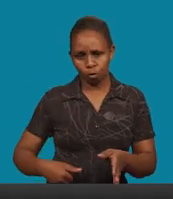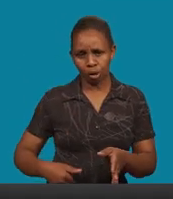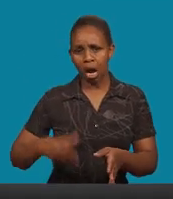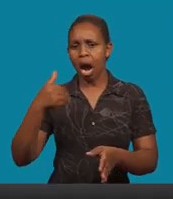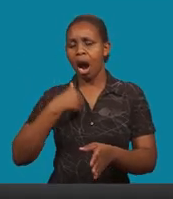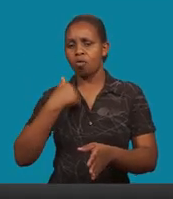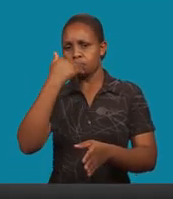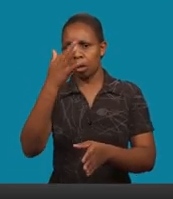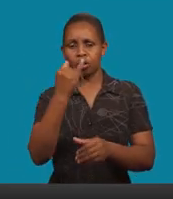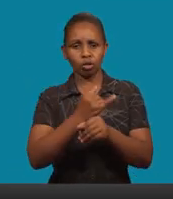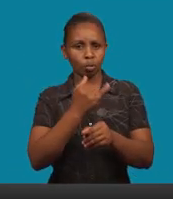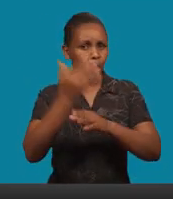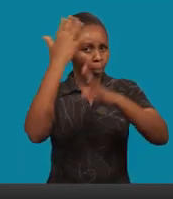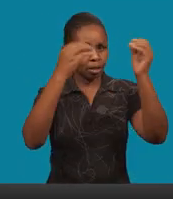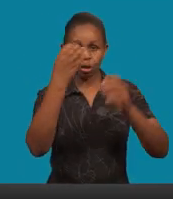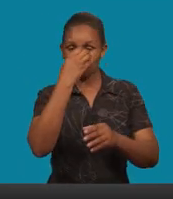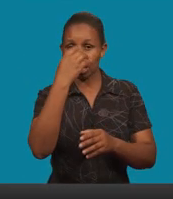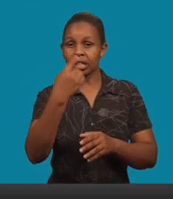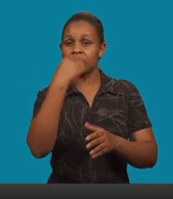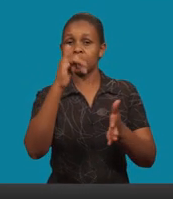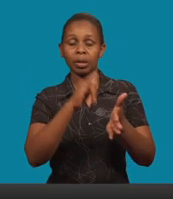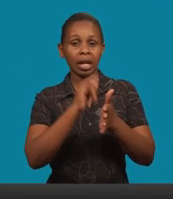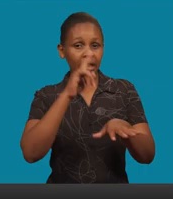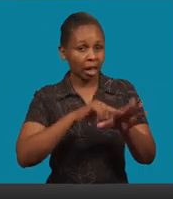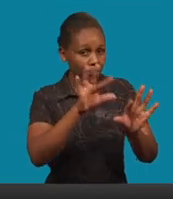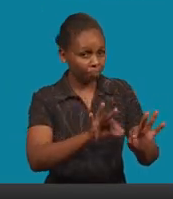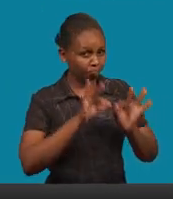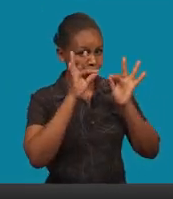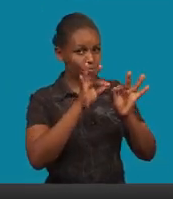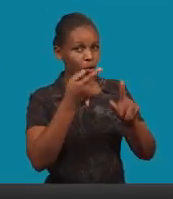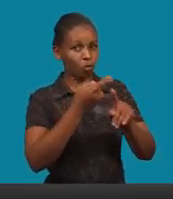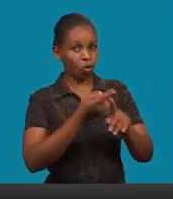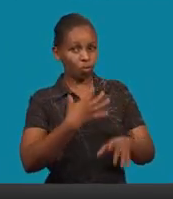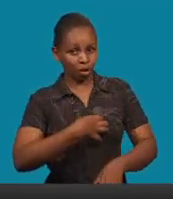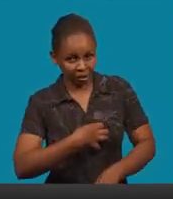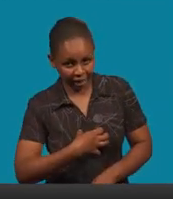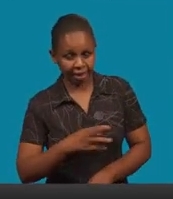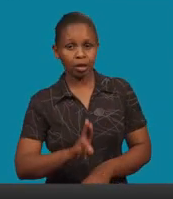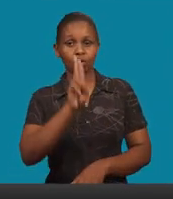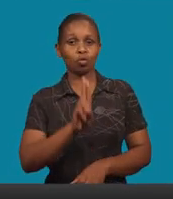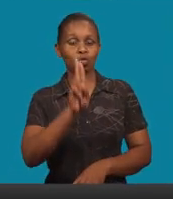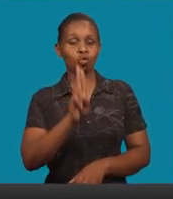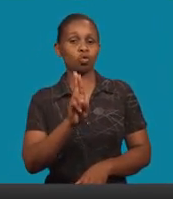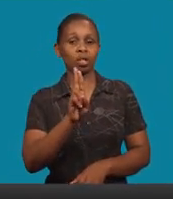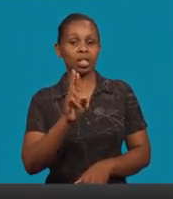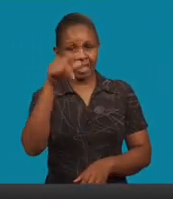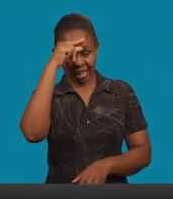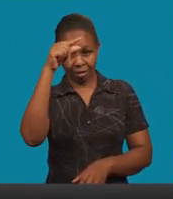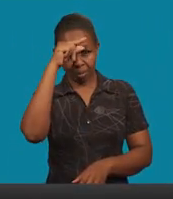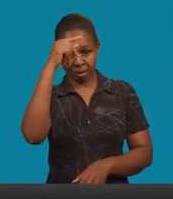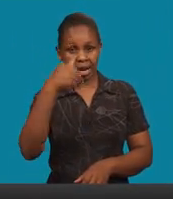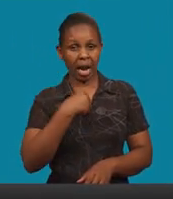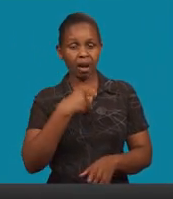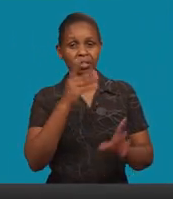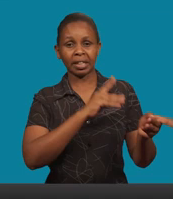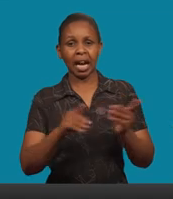vijana wetu ambao hawana ajira. Rais William Ruto akisema kuwa tangia chukua uongozi kutoka kwa Rais mstaafu Uhuru Kenyatta,